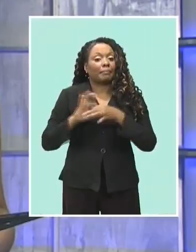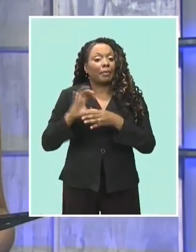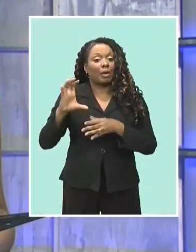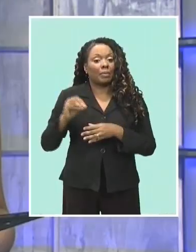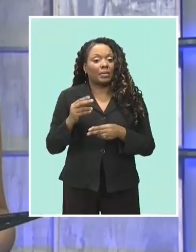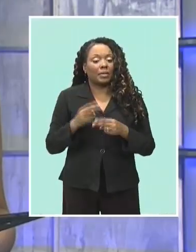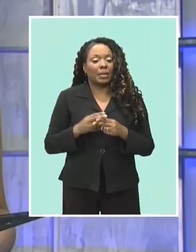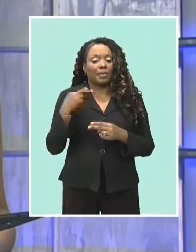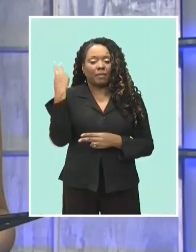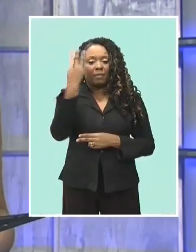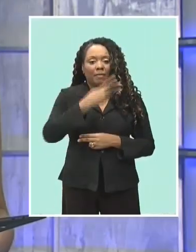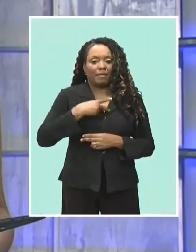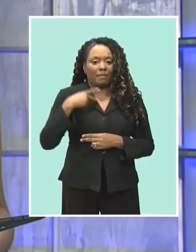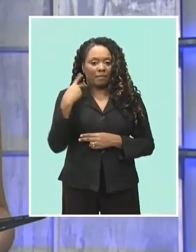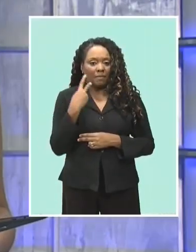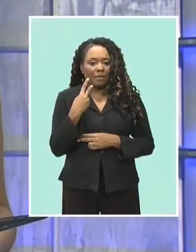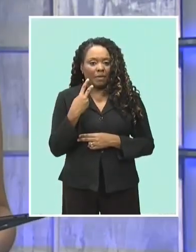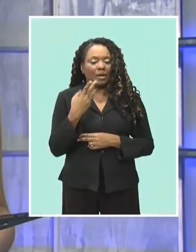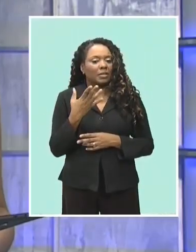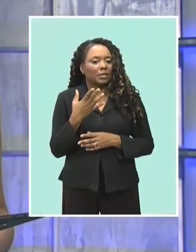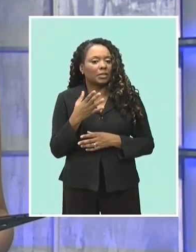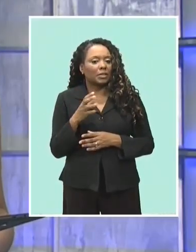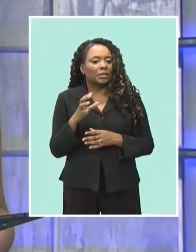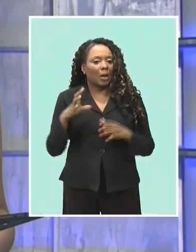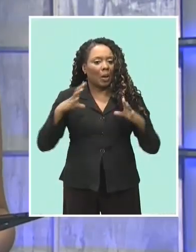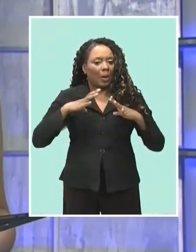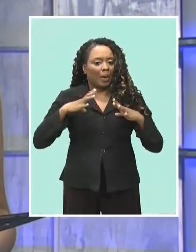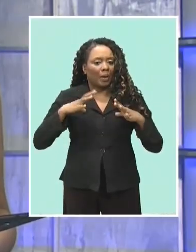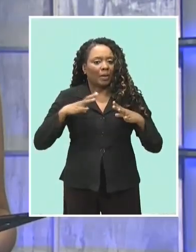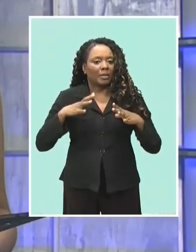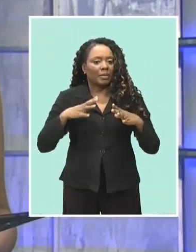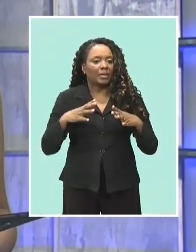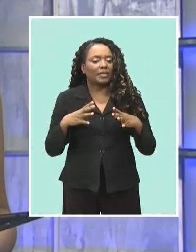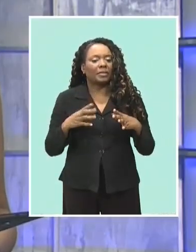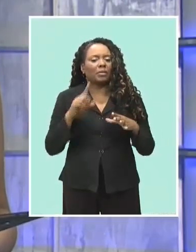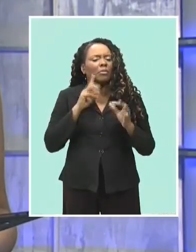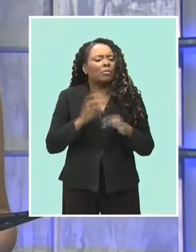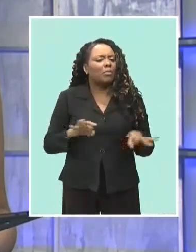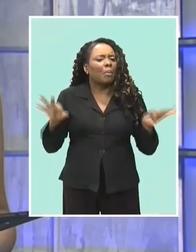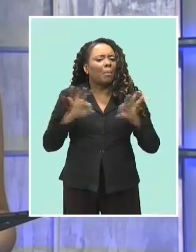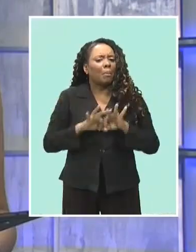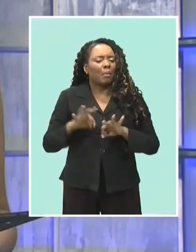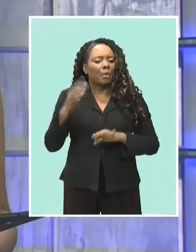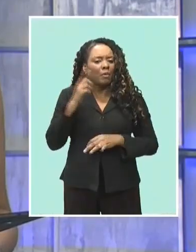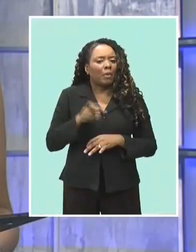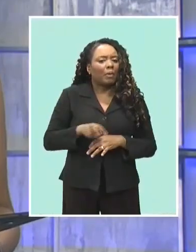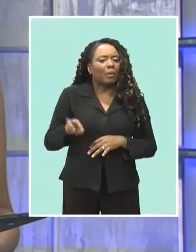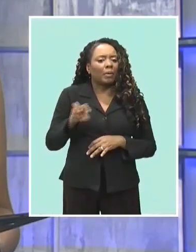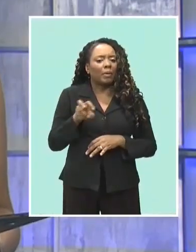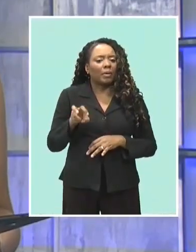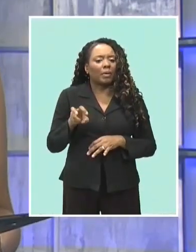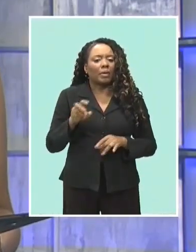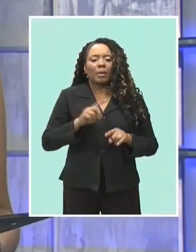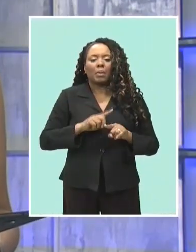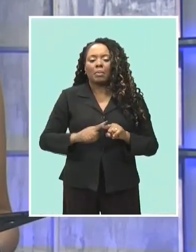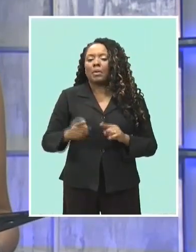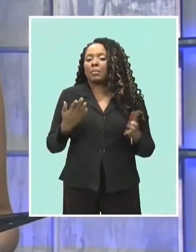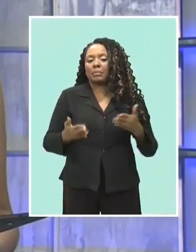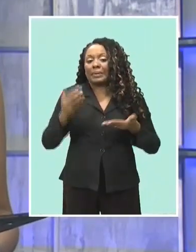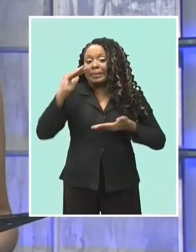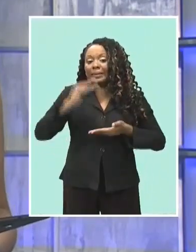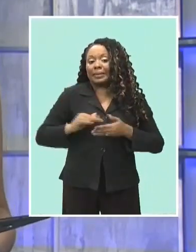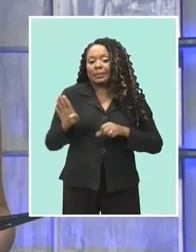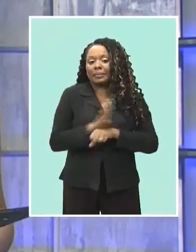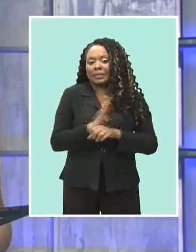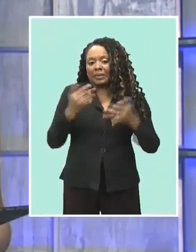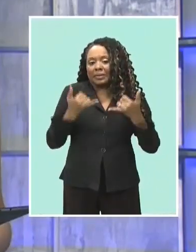to withdraw its services from St. Lucia. Virgin Holidays, which is a significant player in the tourism industry, may be doing less business on